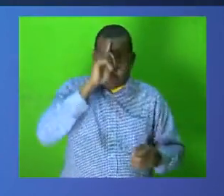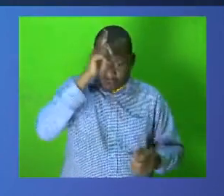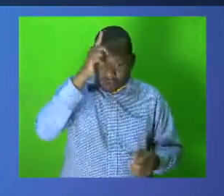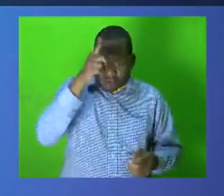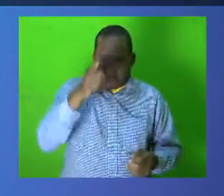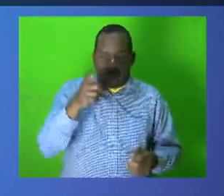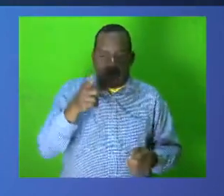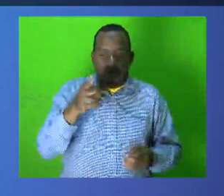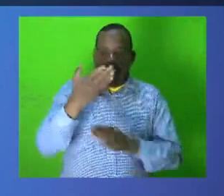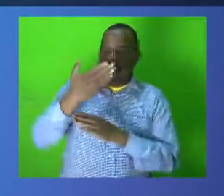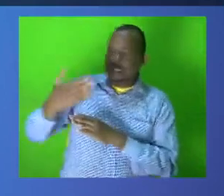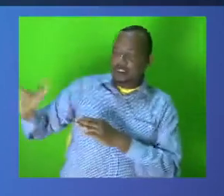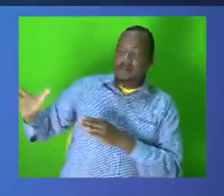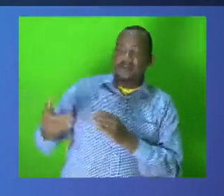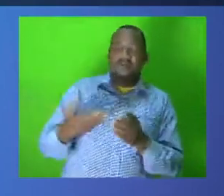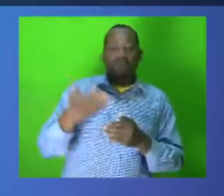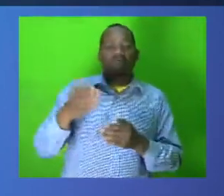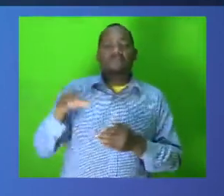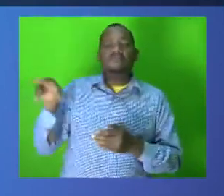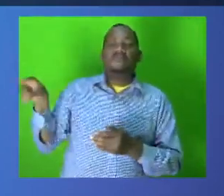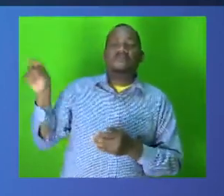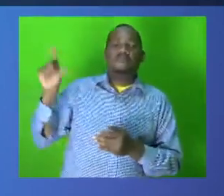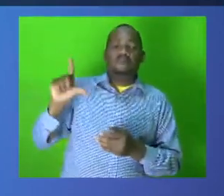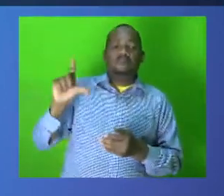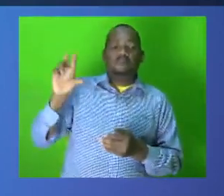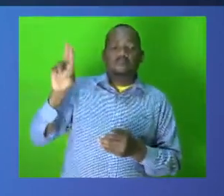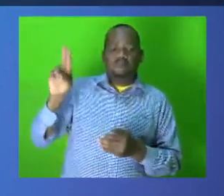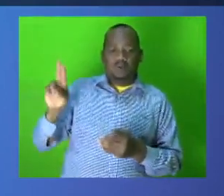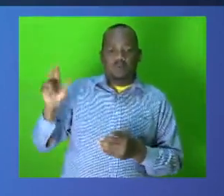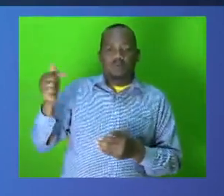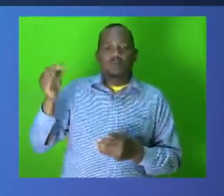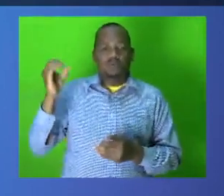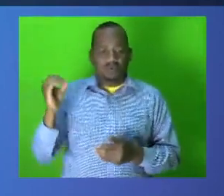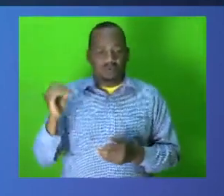research. Another to gain a new knowledge to be added to the